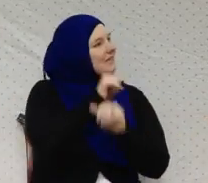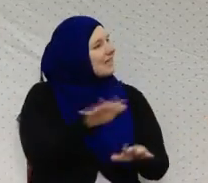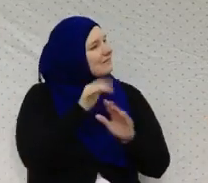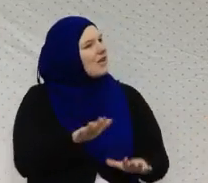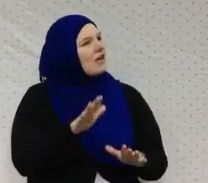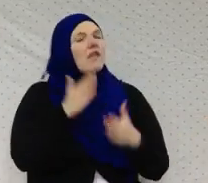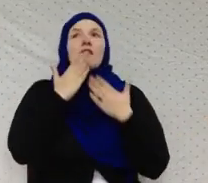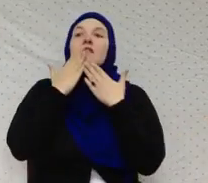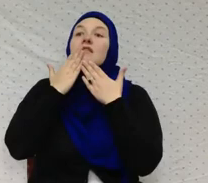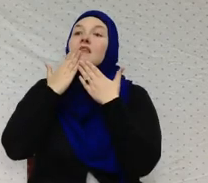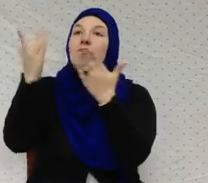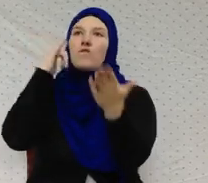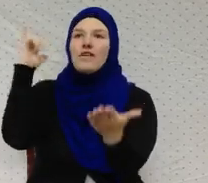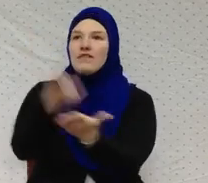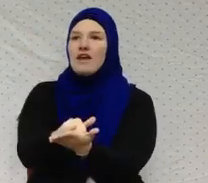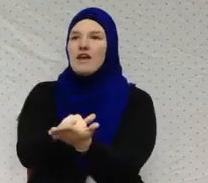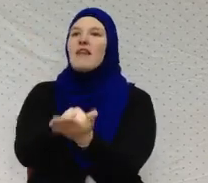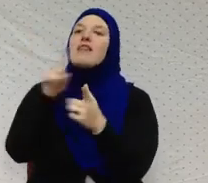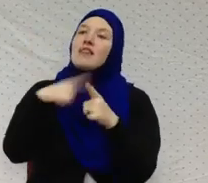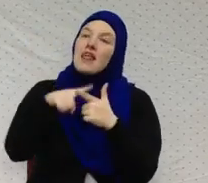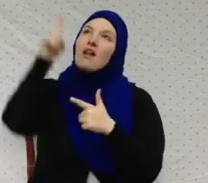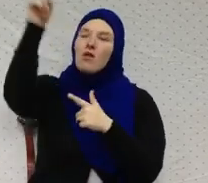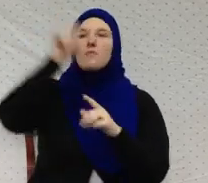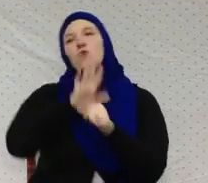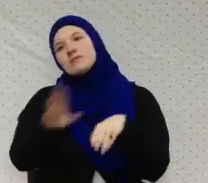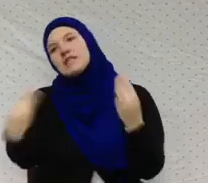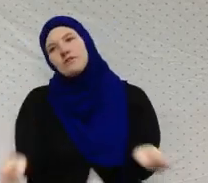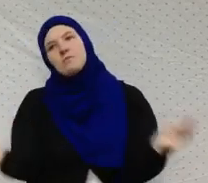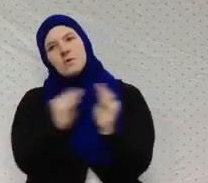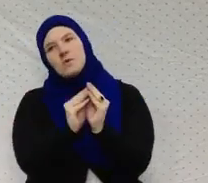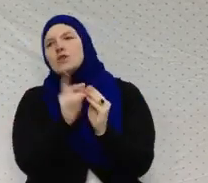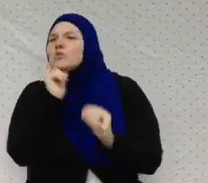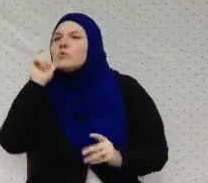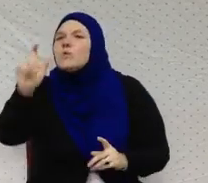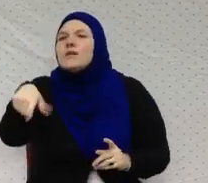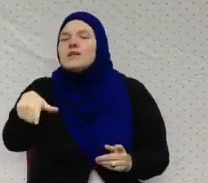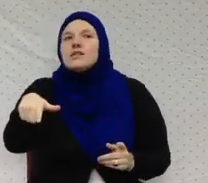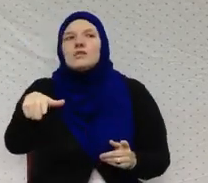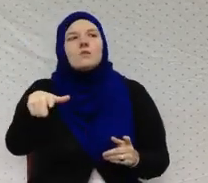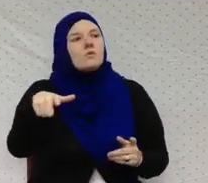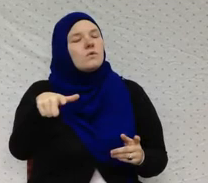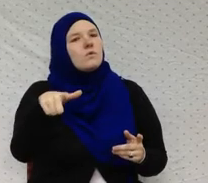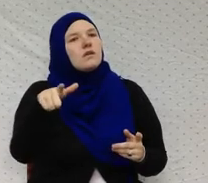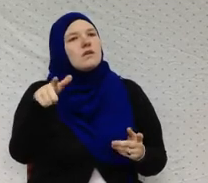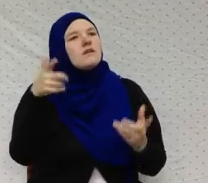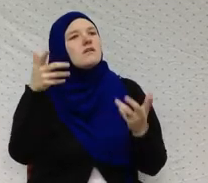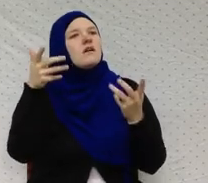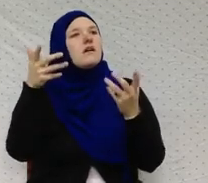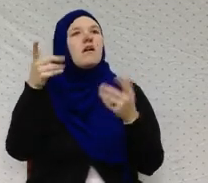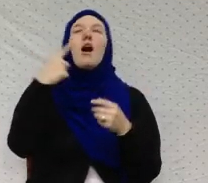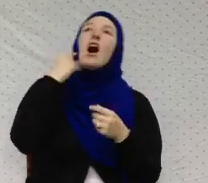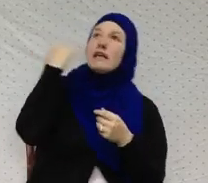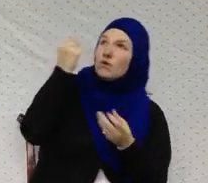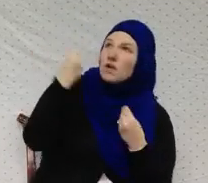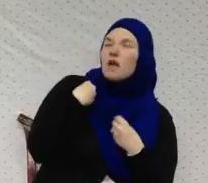you, offer gratitude for that, and He promised to give you more. So you don't need to condition